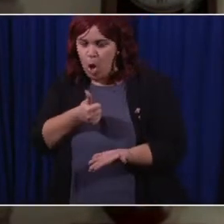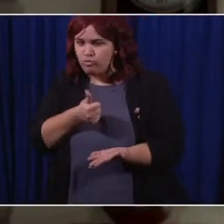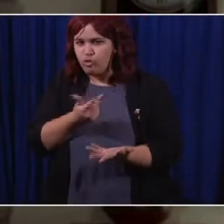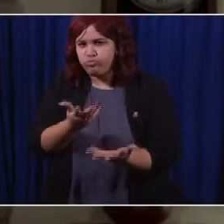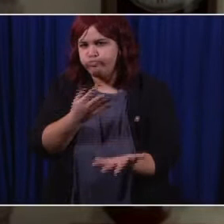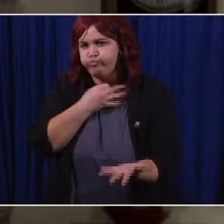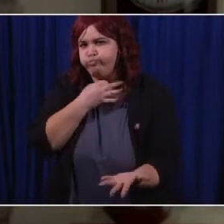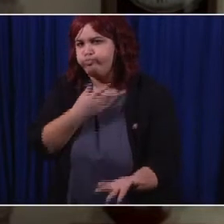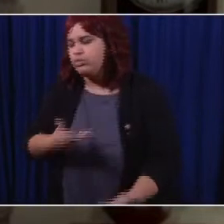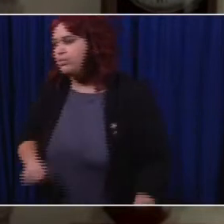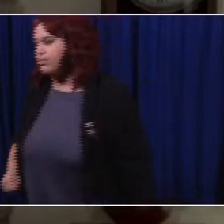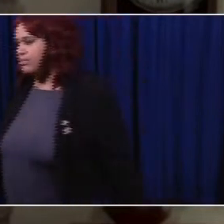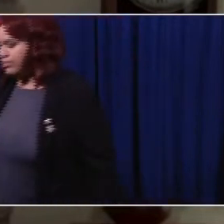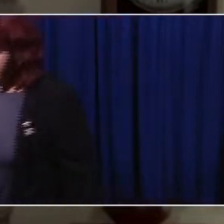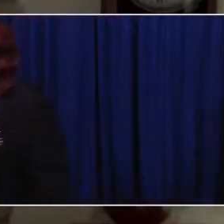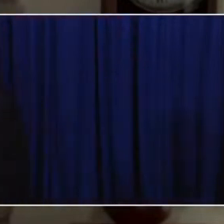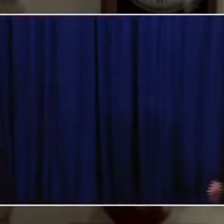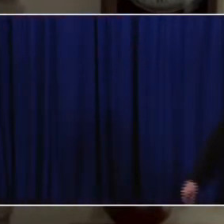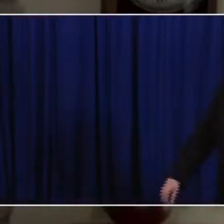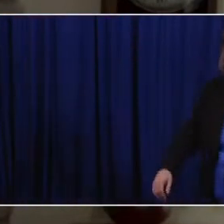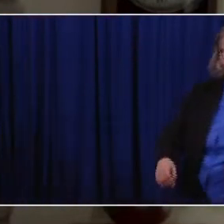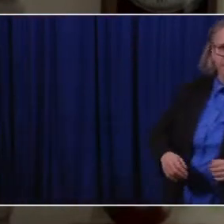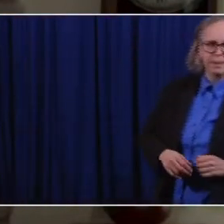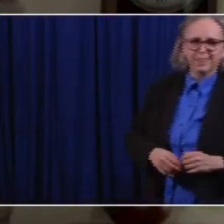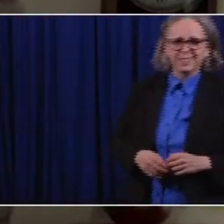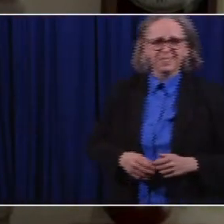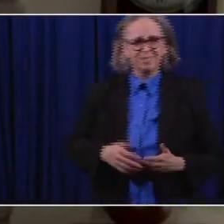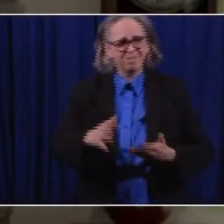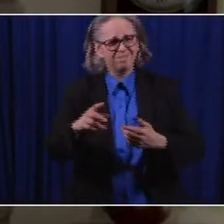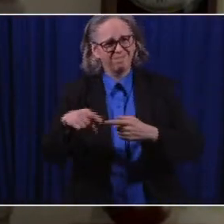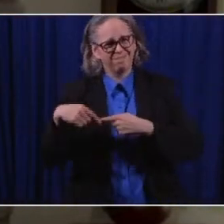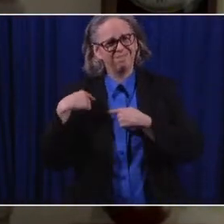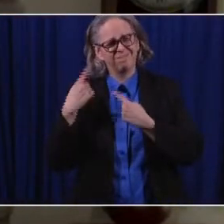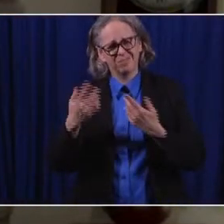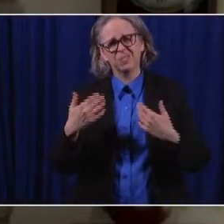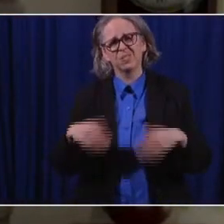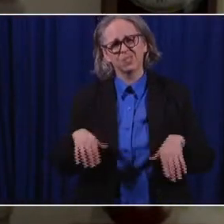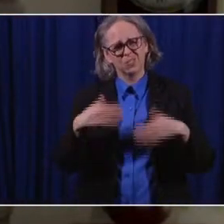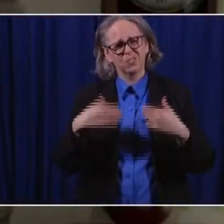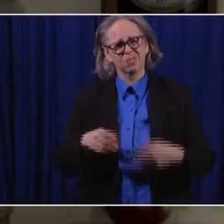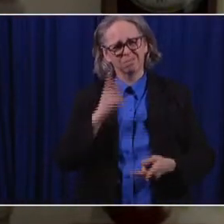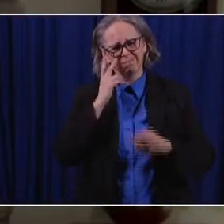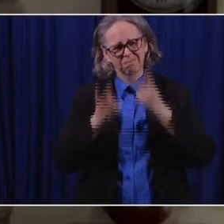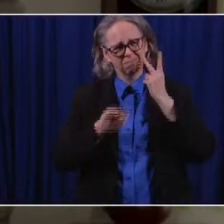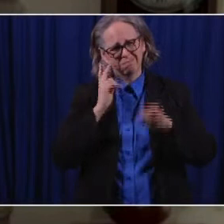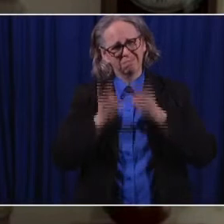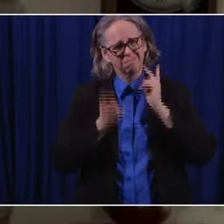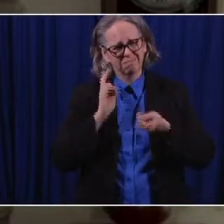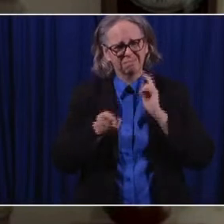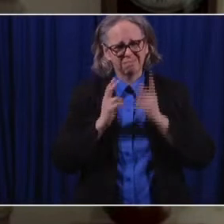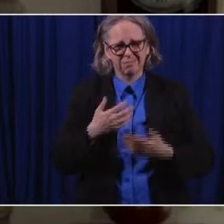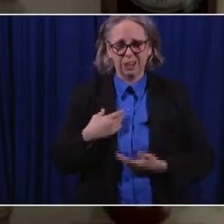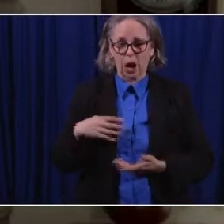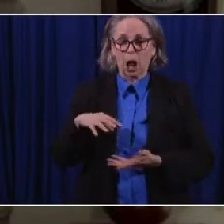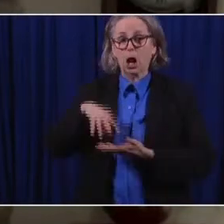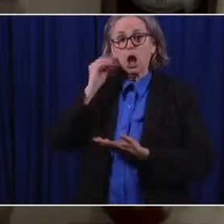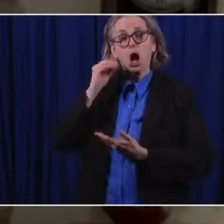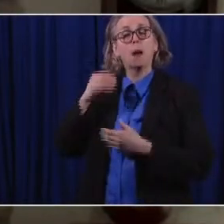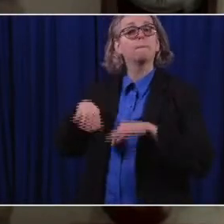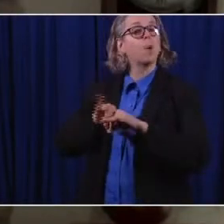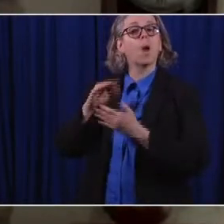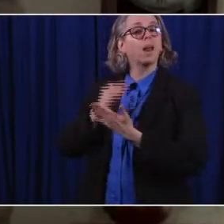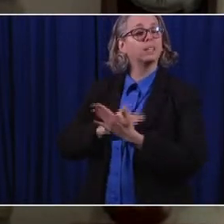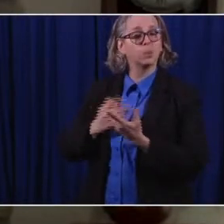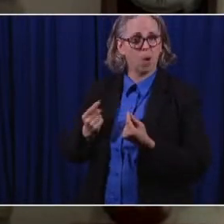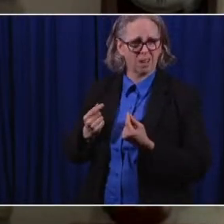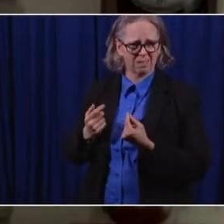down to the wire on discussions, it's probably better not to do it in public. And so I'm going to